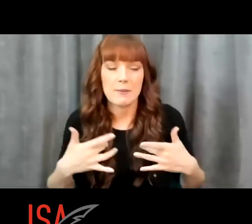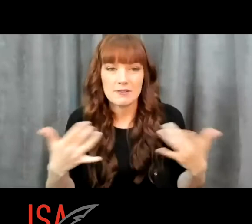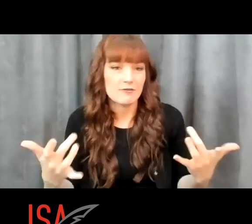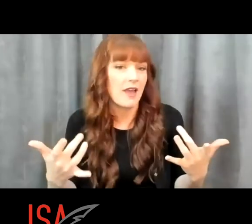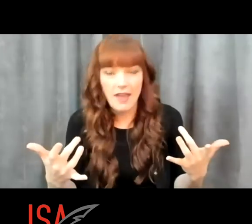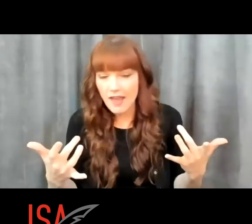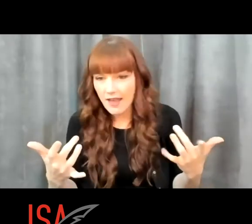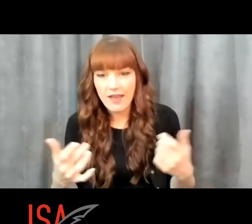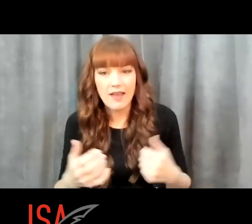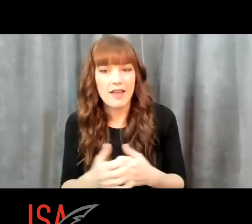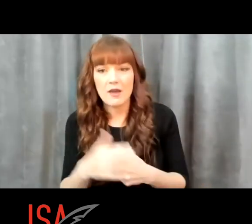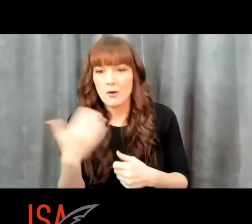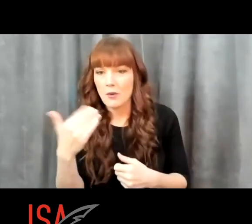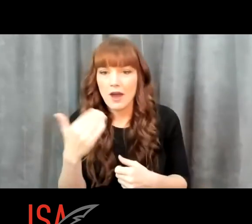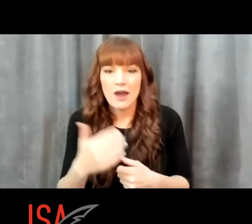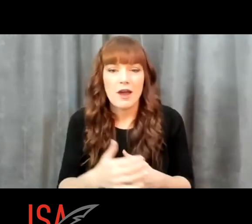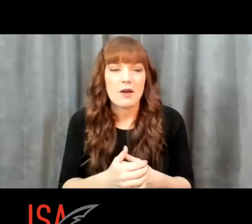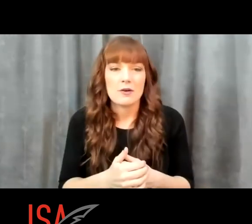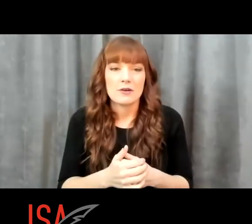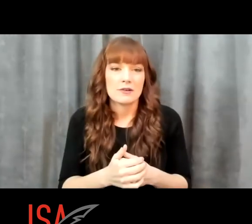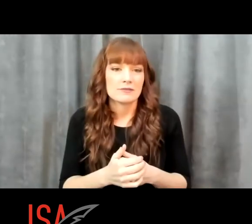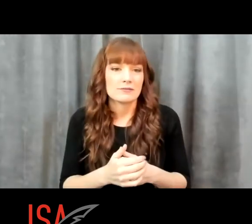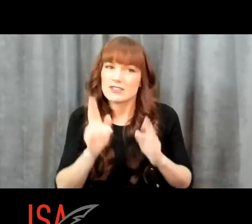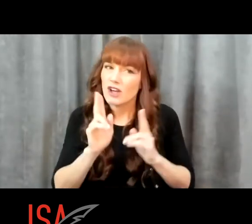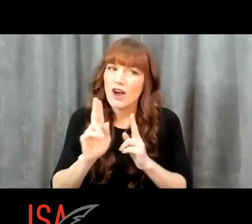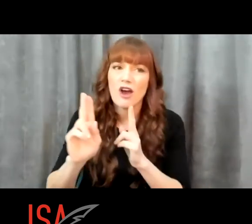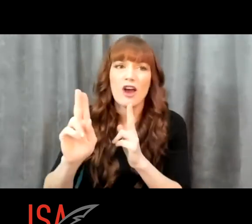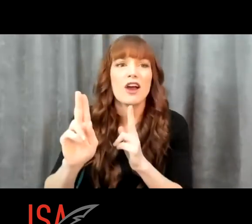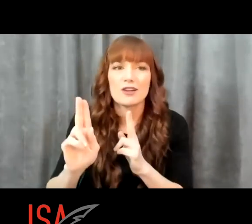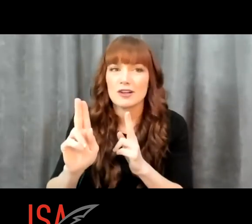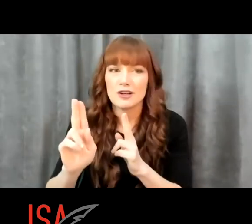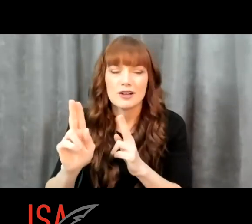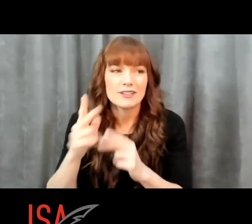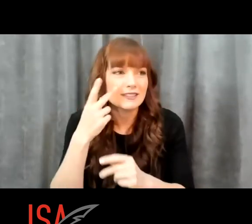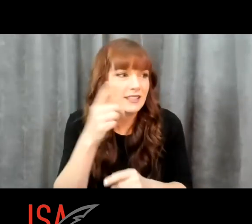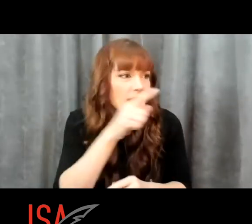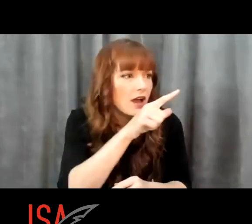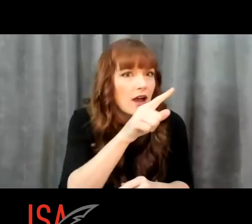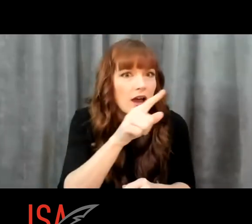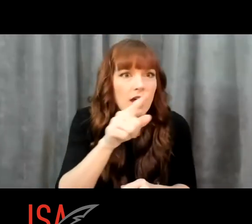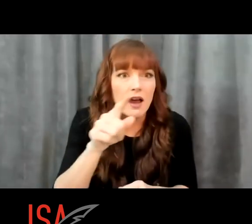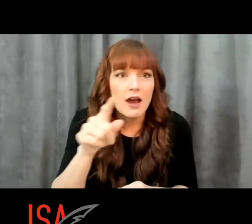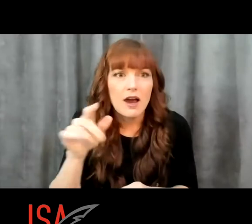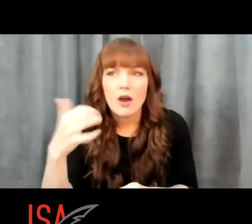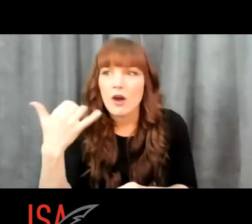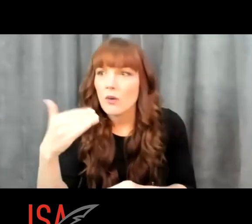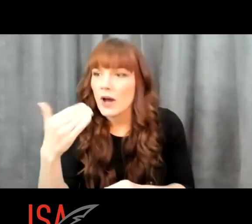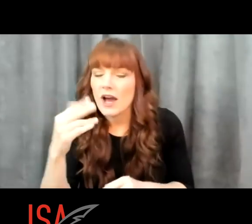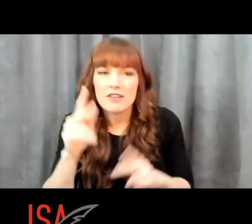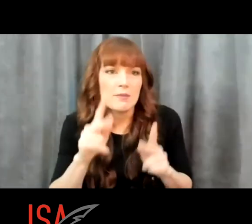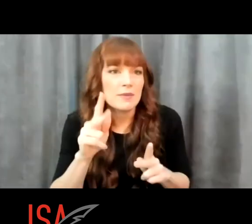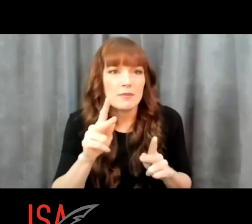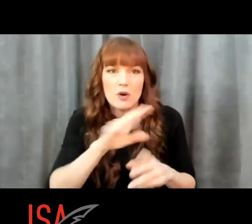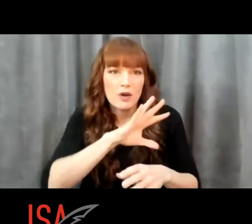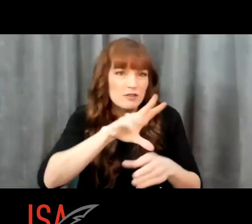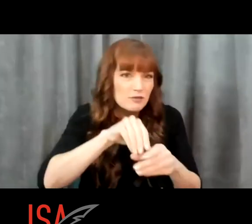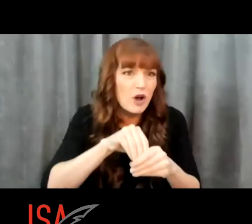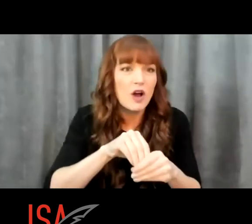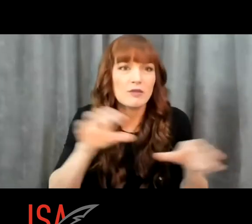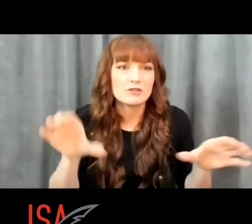it was, you know, really an honor to watch people commit that work to my writing.